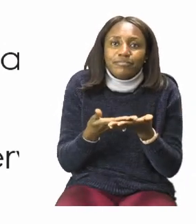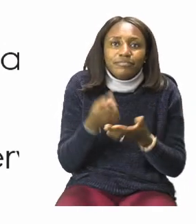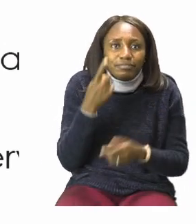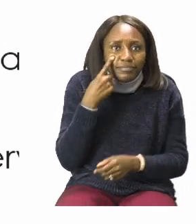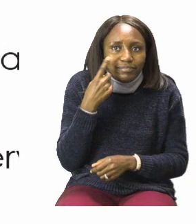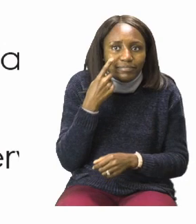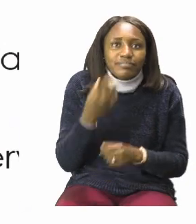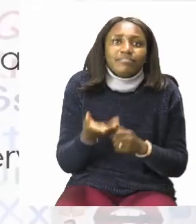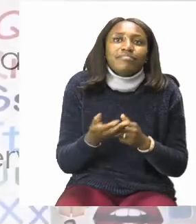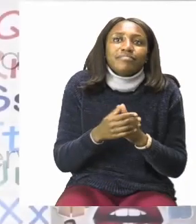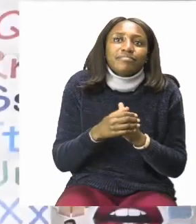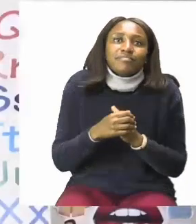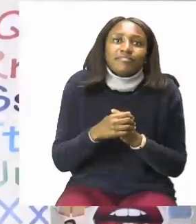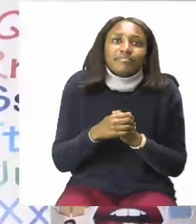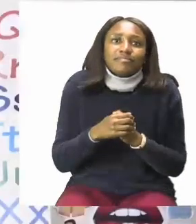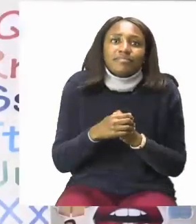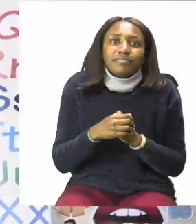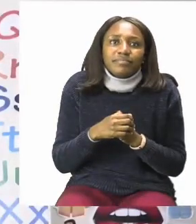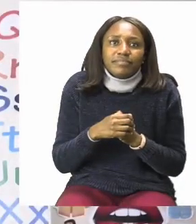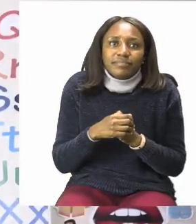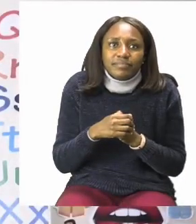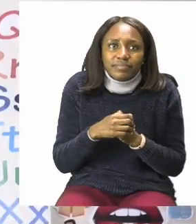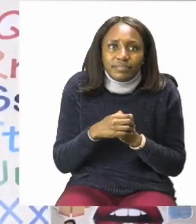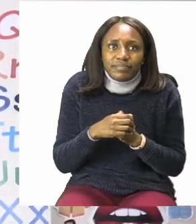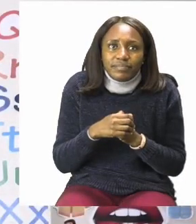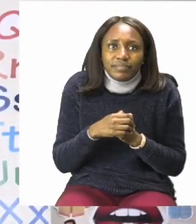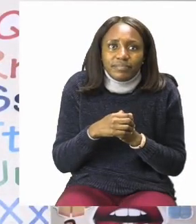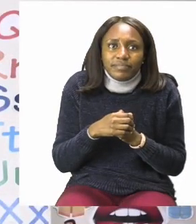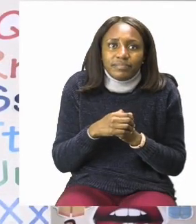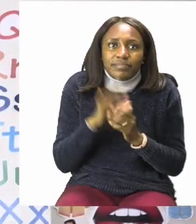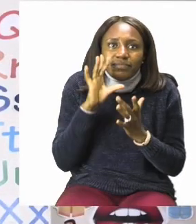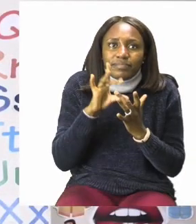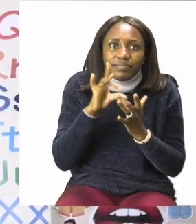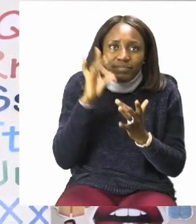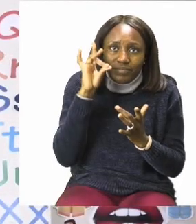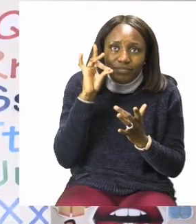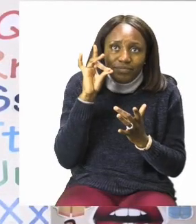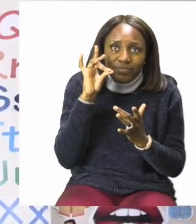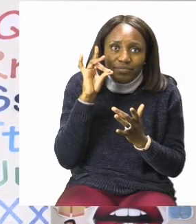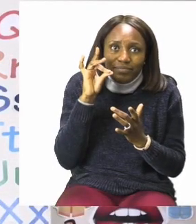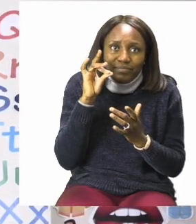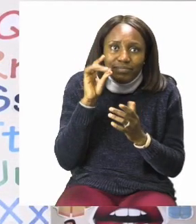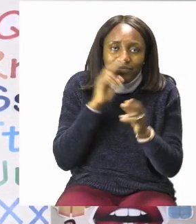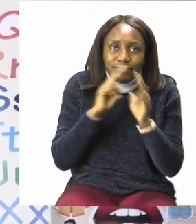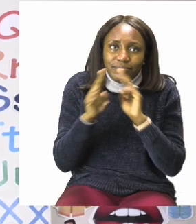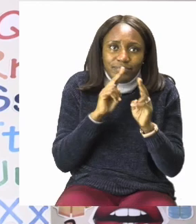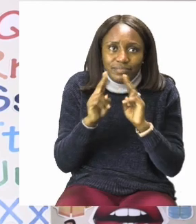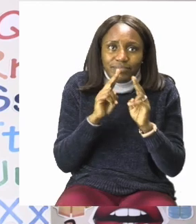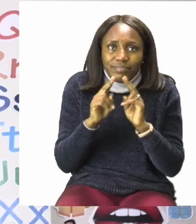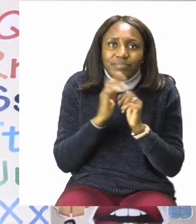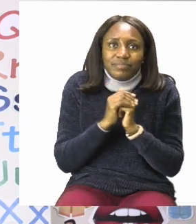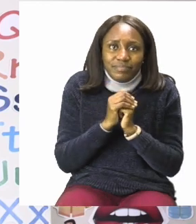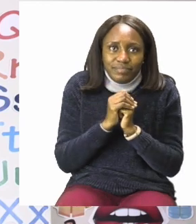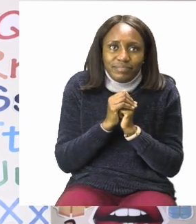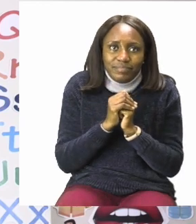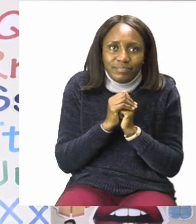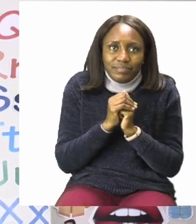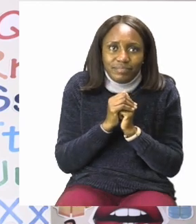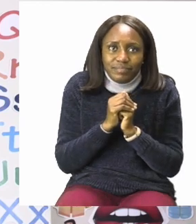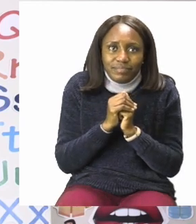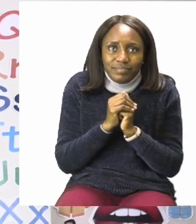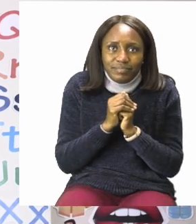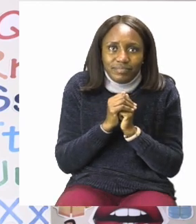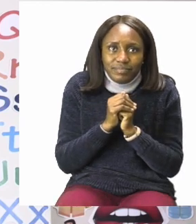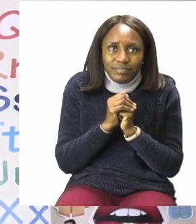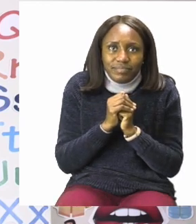the board. Now the ones that we have chosen, I want us to talk about them, but you are going to now put them in the